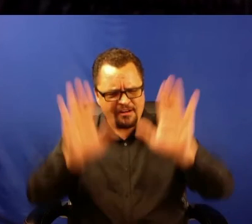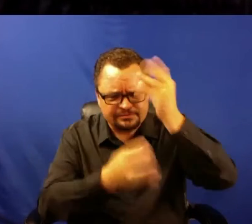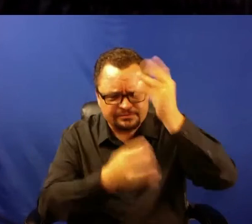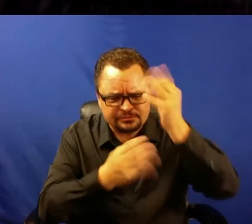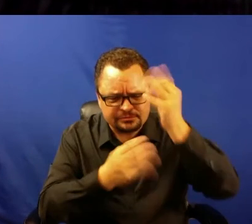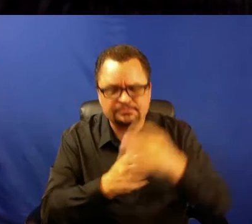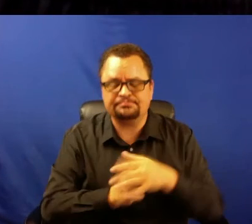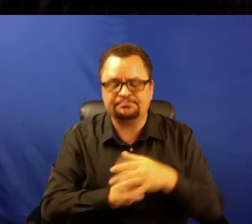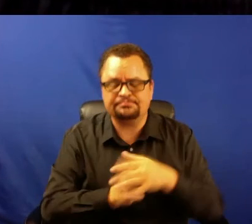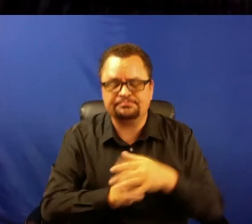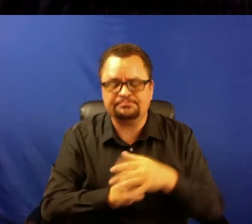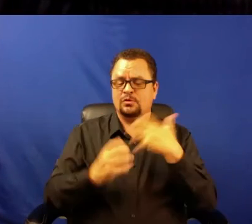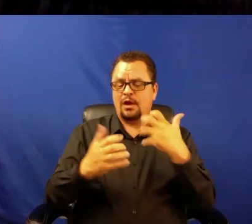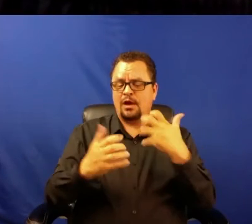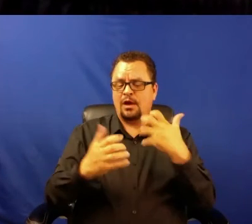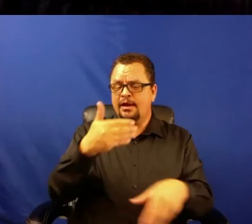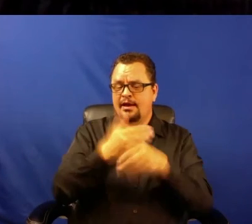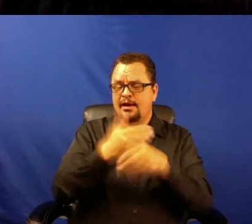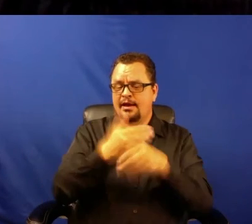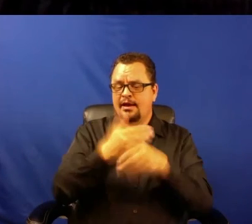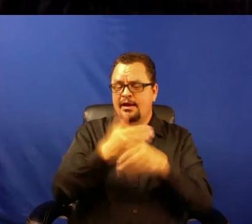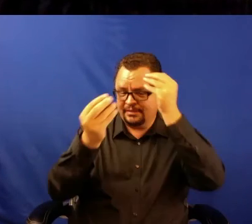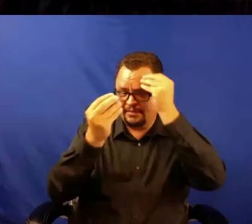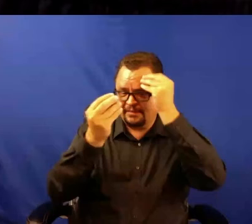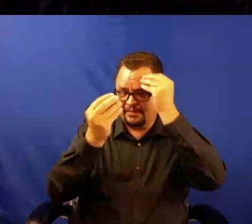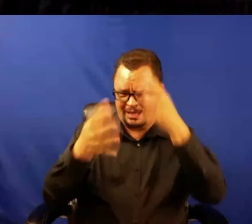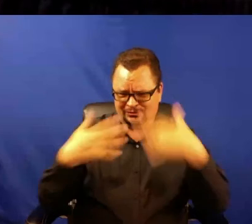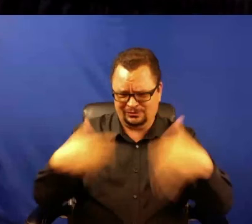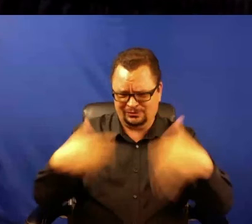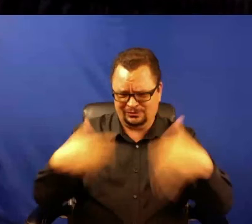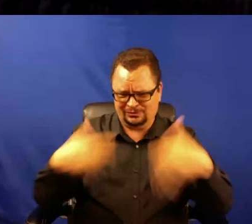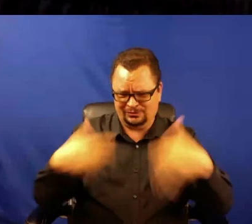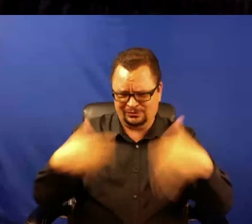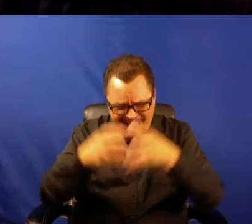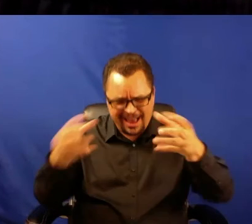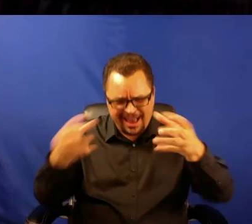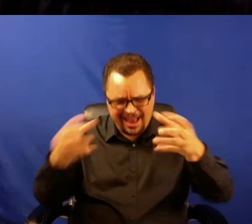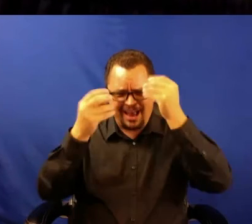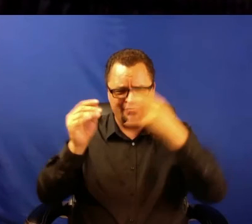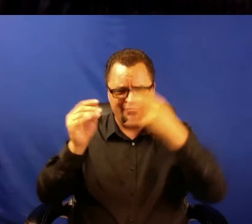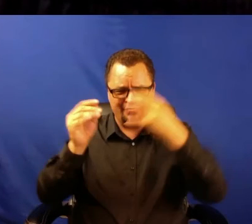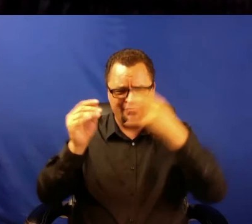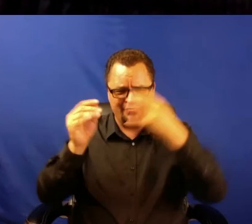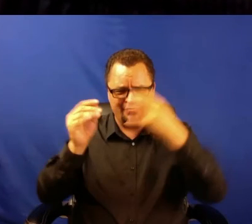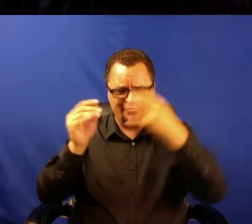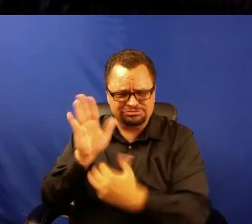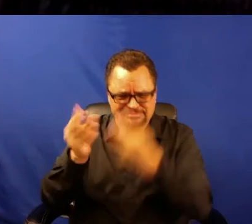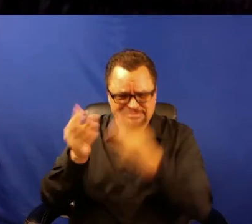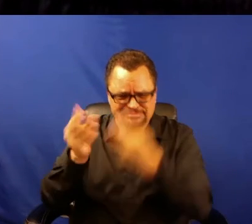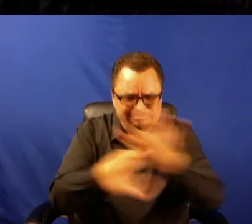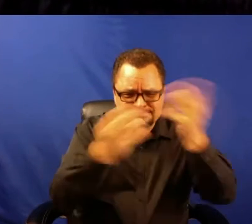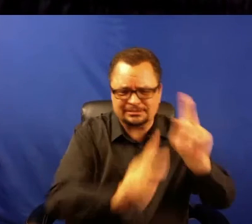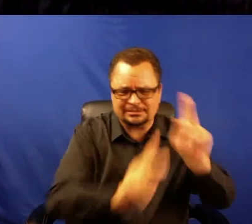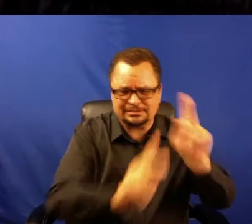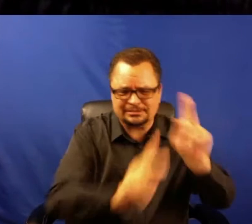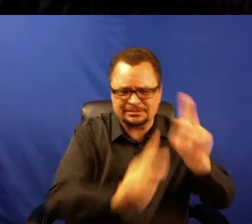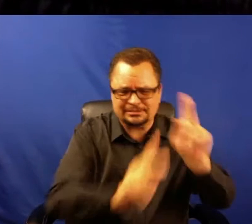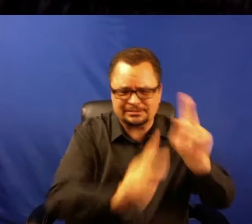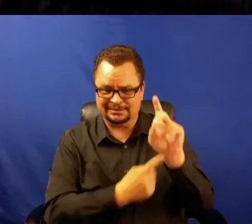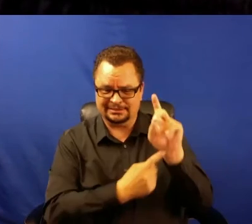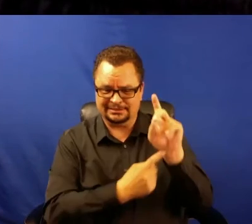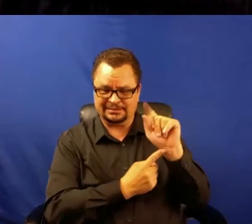there in the public. And, our data analytics office is a resource for the community. So they